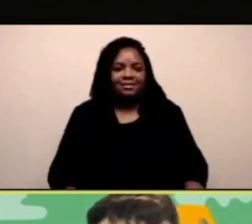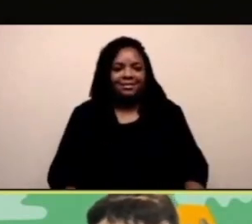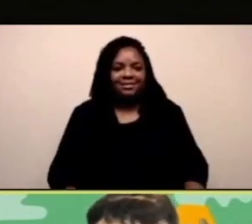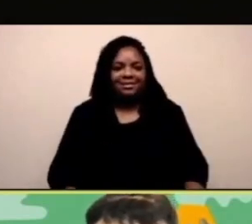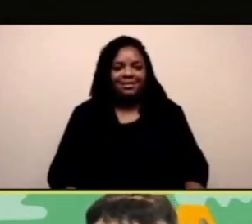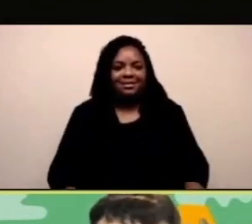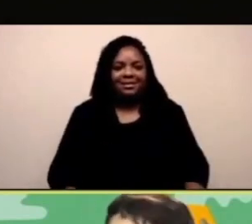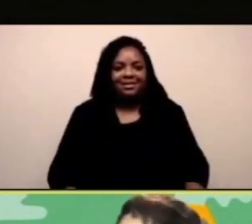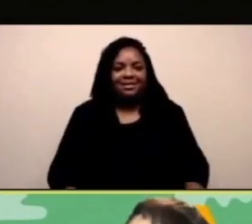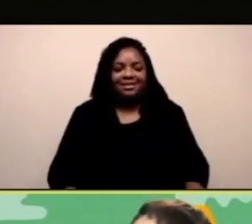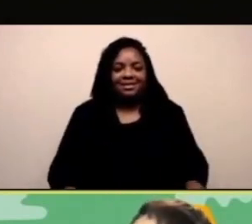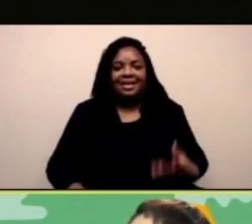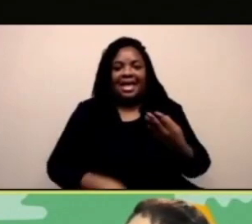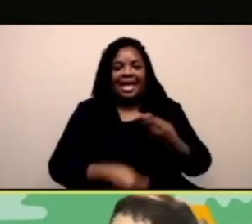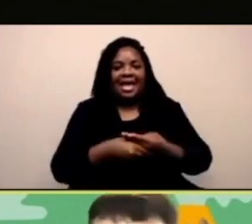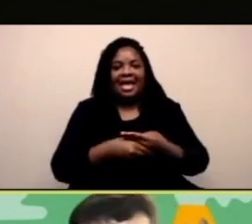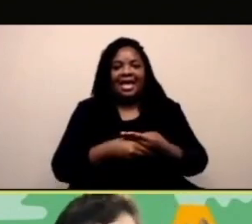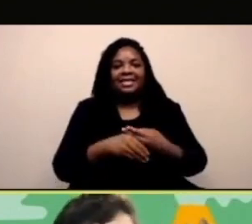tilt.